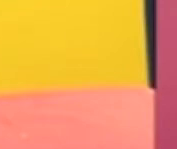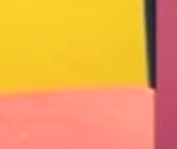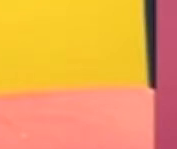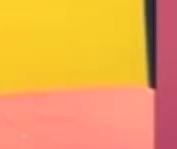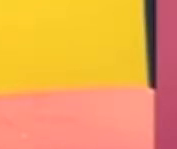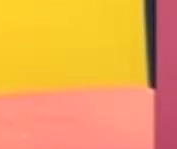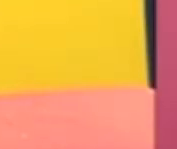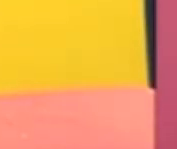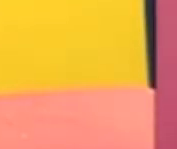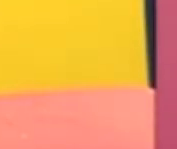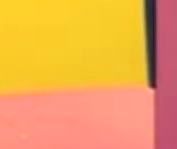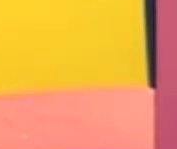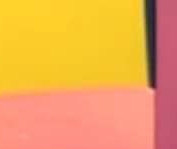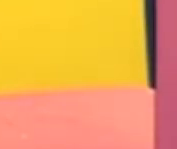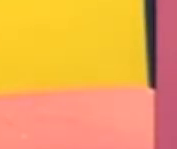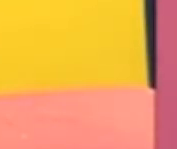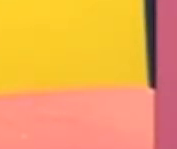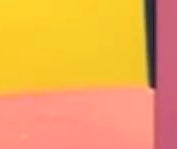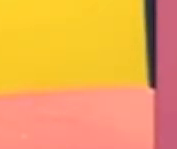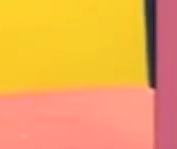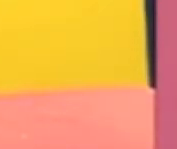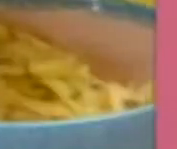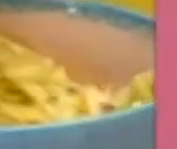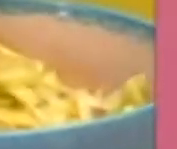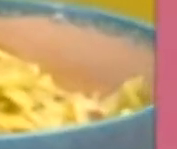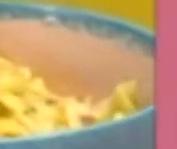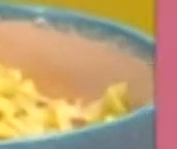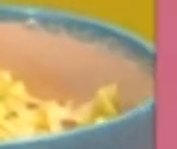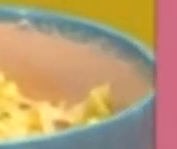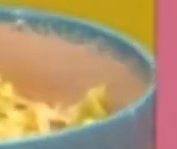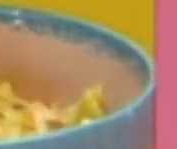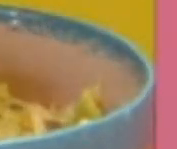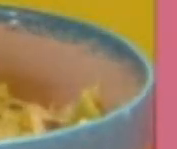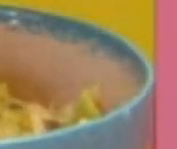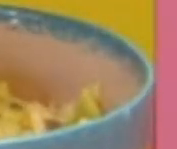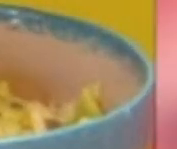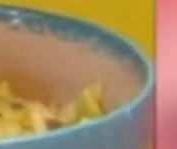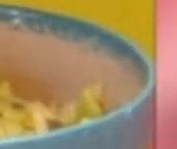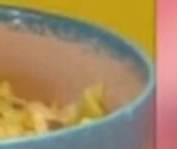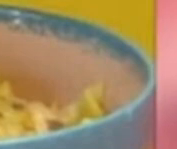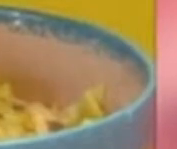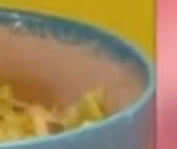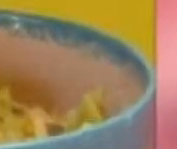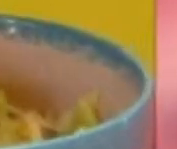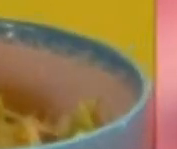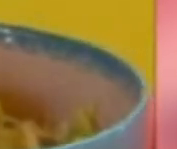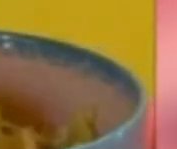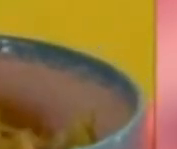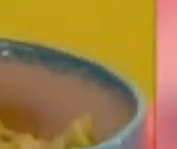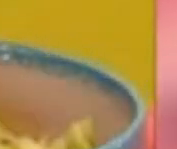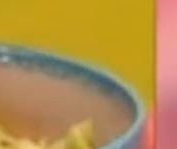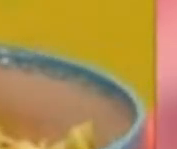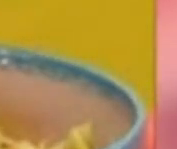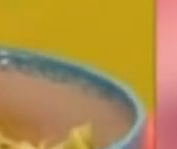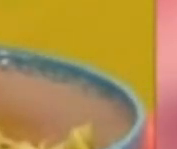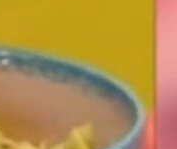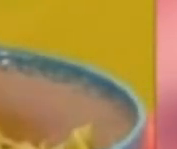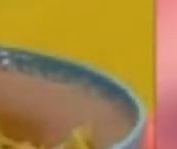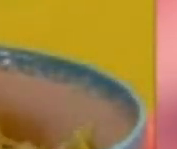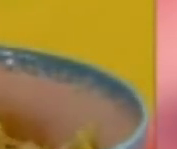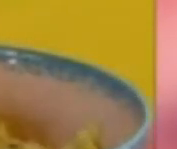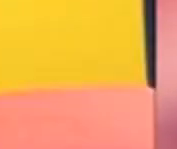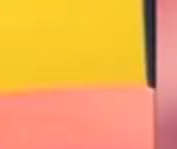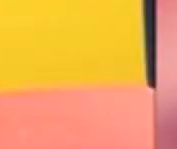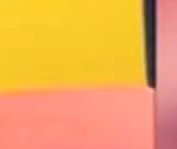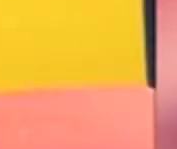with. And then next is your protein. Your protein content should comprise at least 30% of